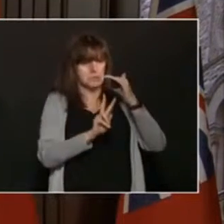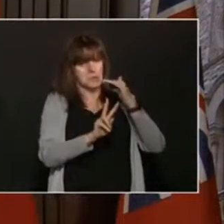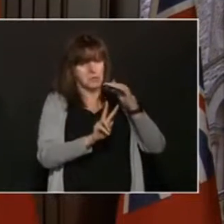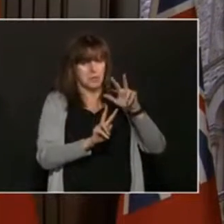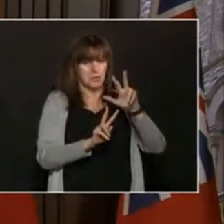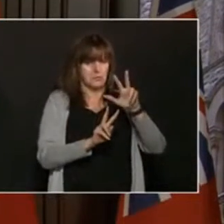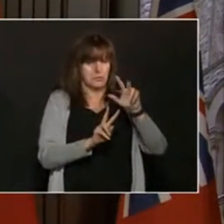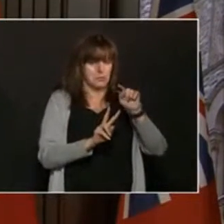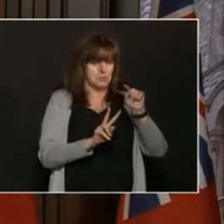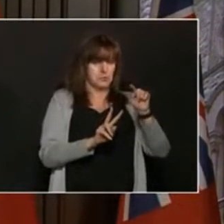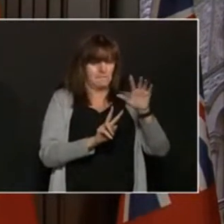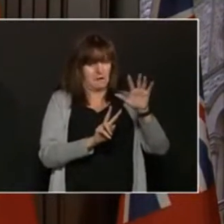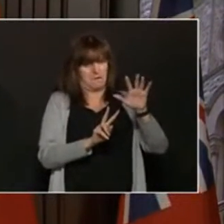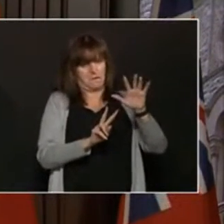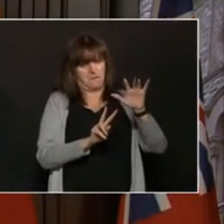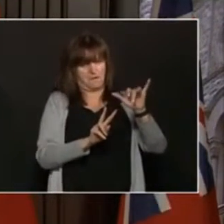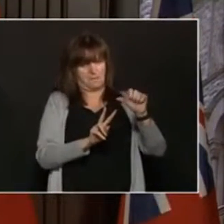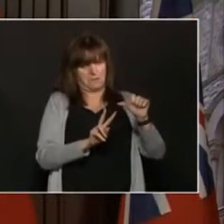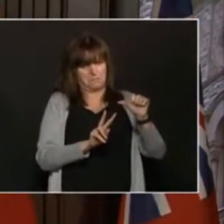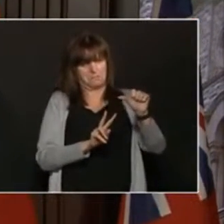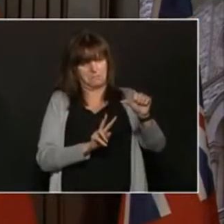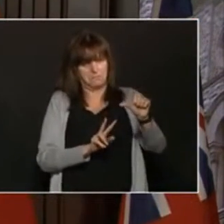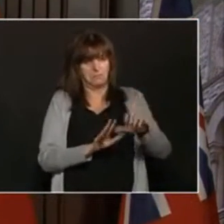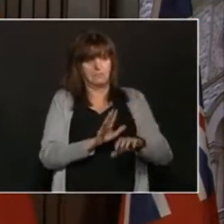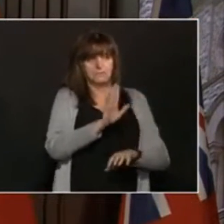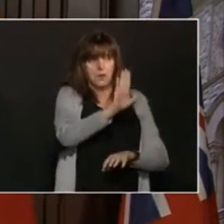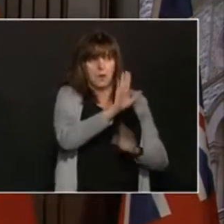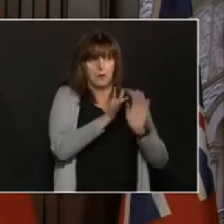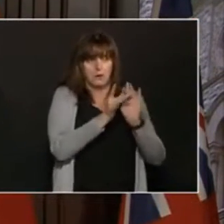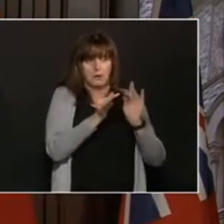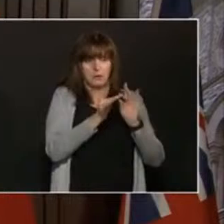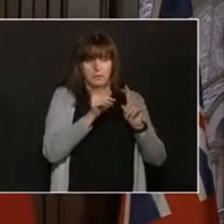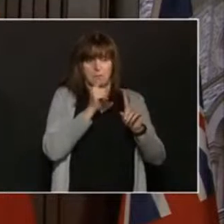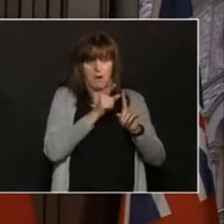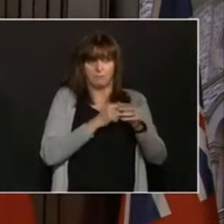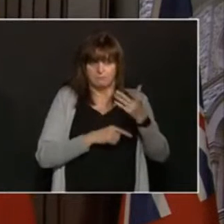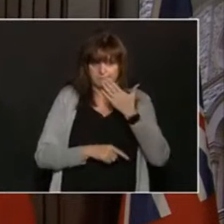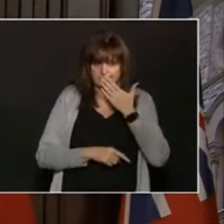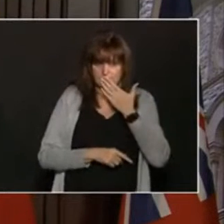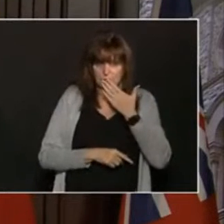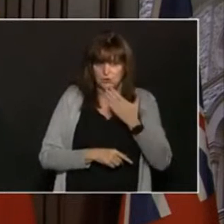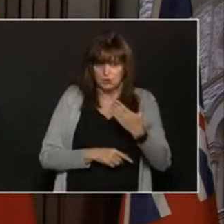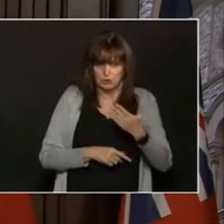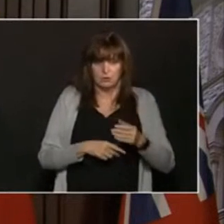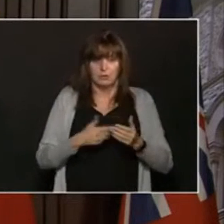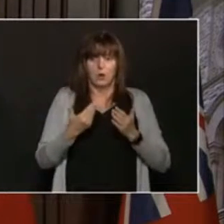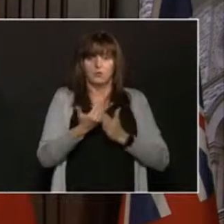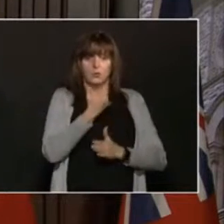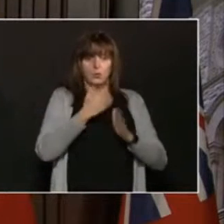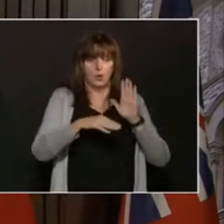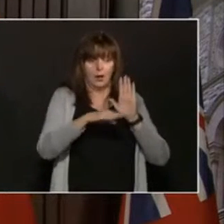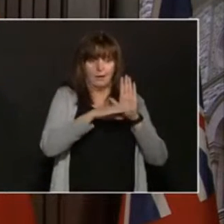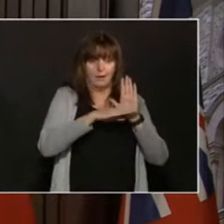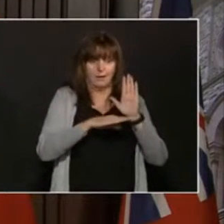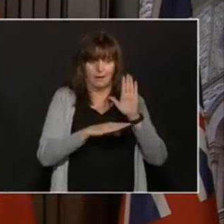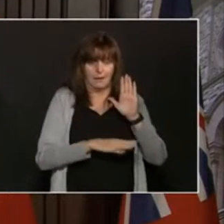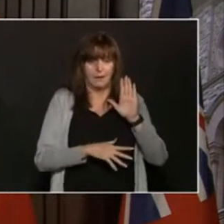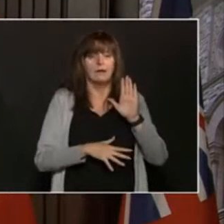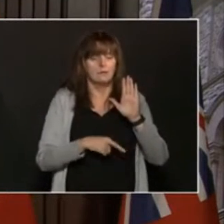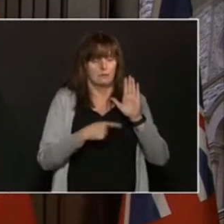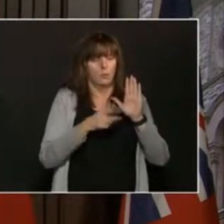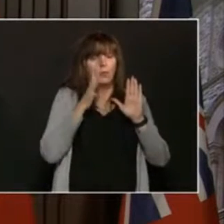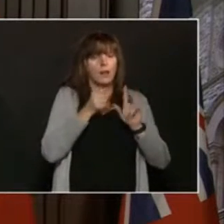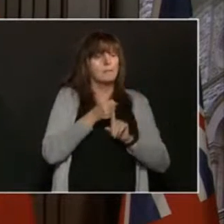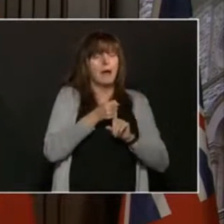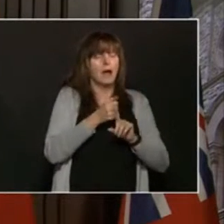very important one, a very sort of logical one. It takes a while for restrictions to affect what the case rate looks like because people need to stop